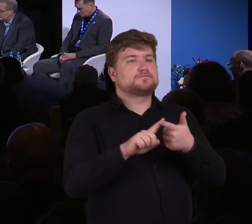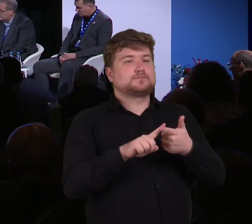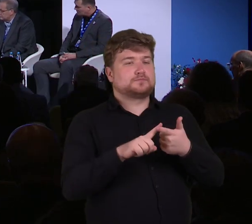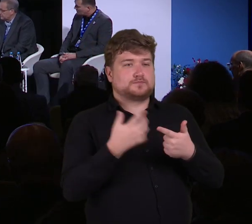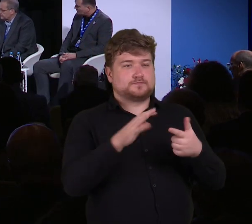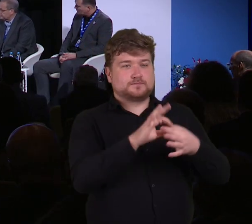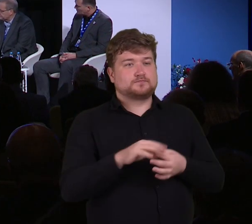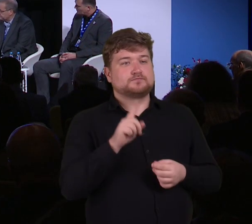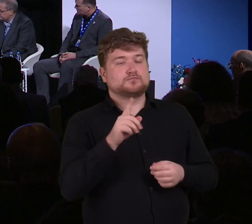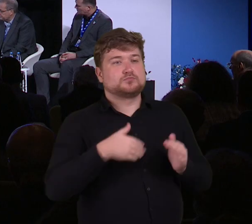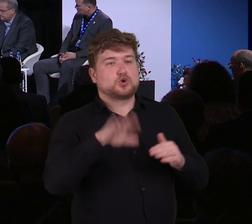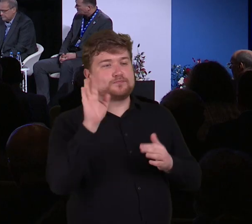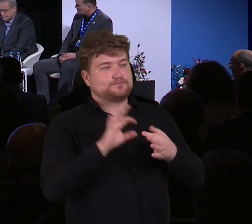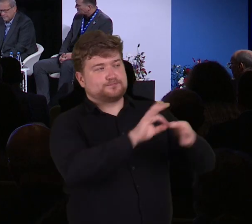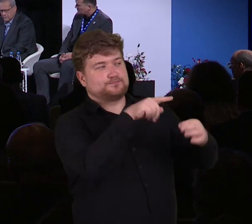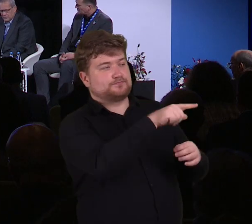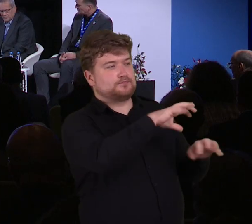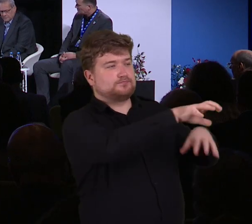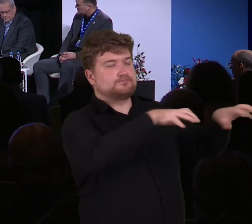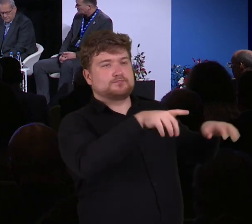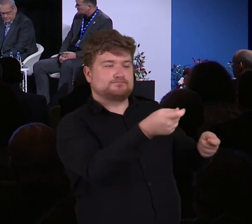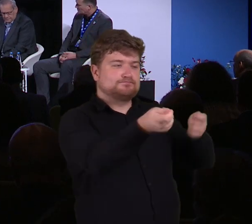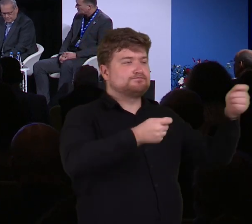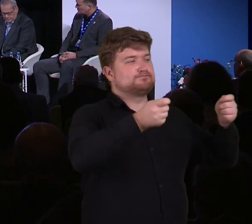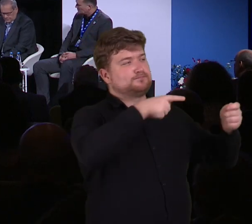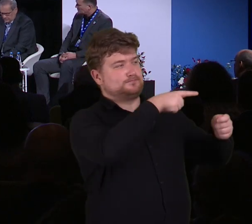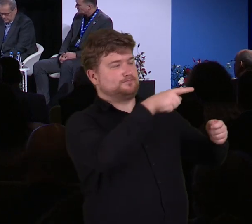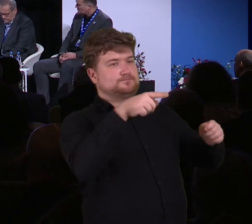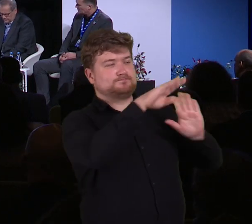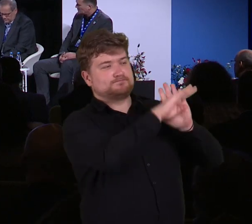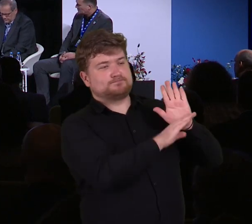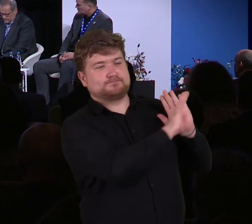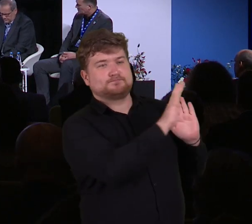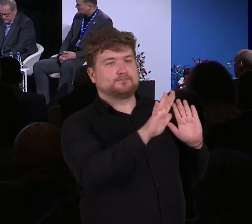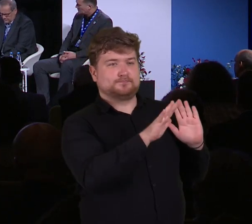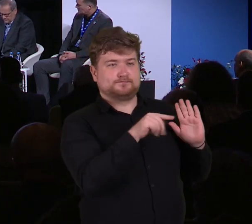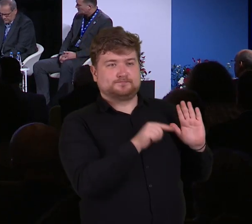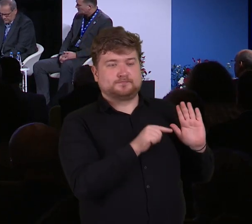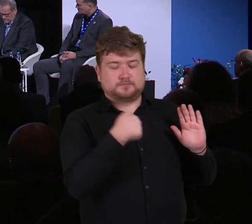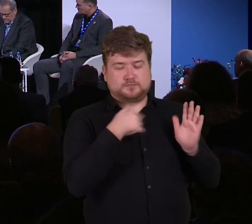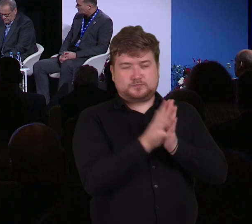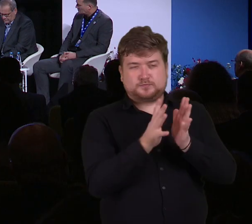to more, let's say, maybe more expertise for